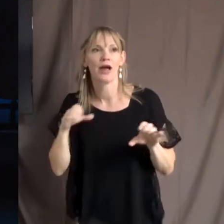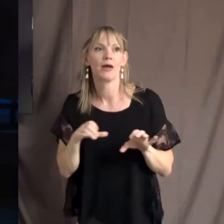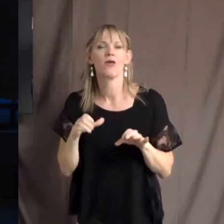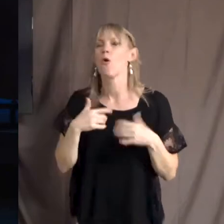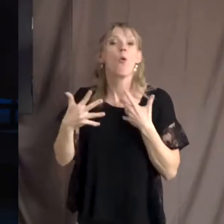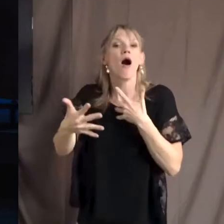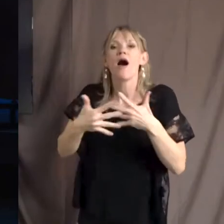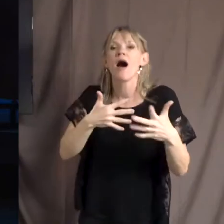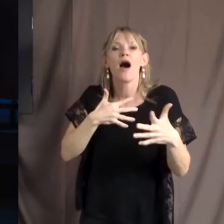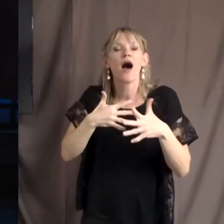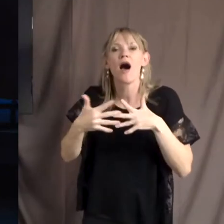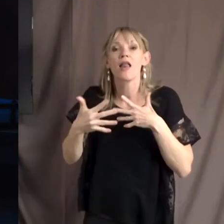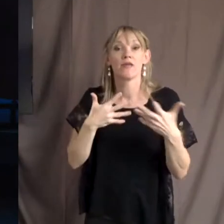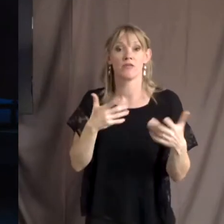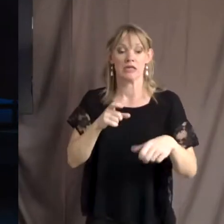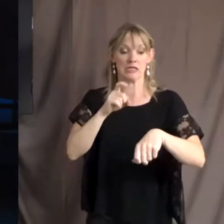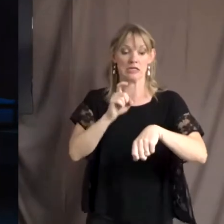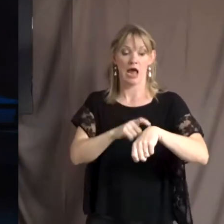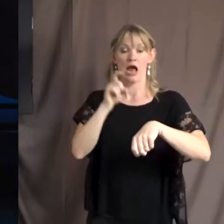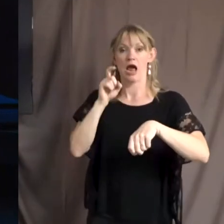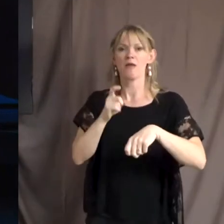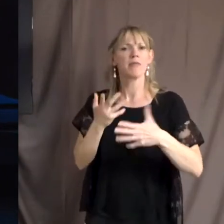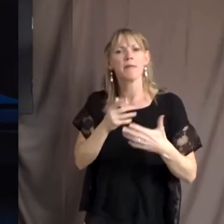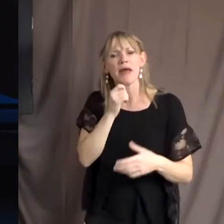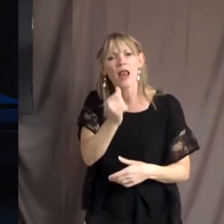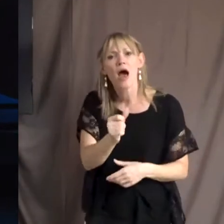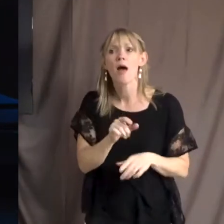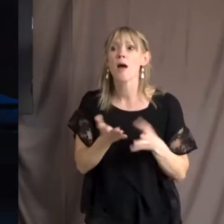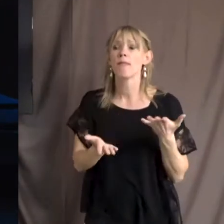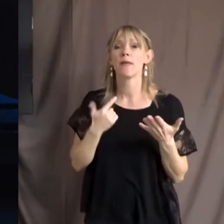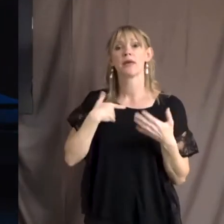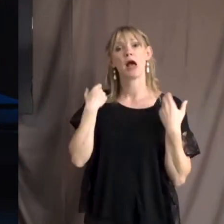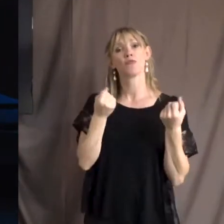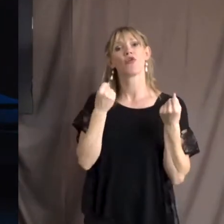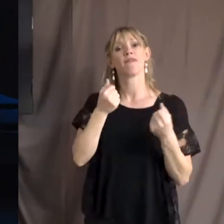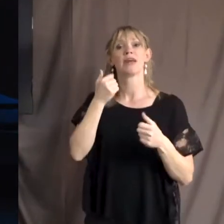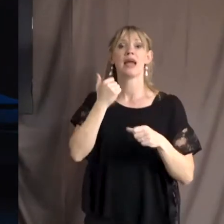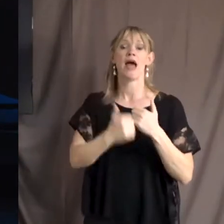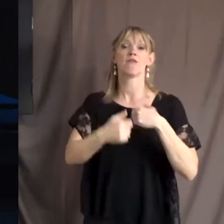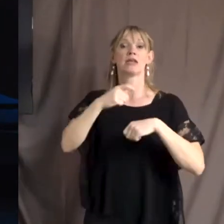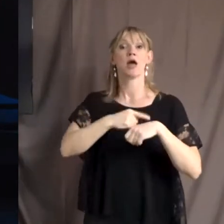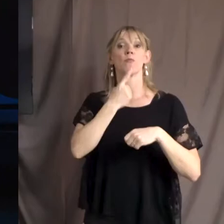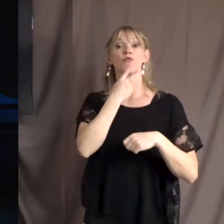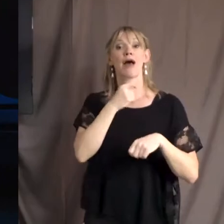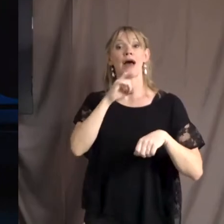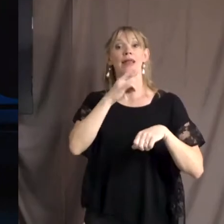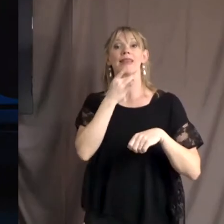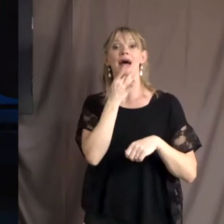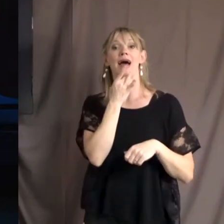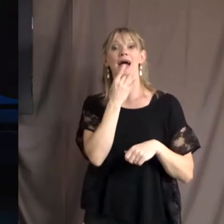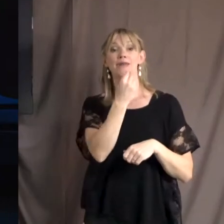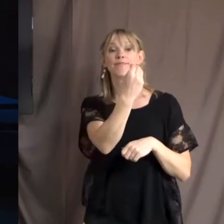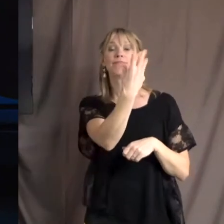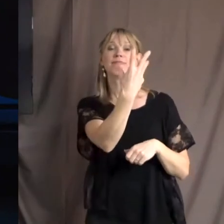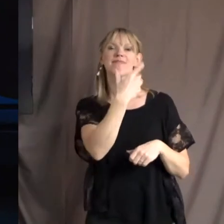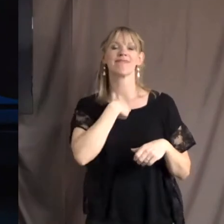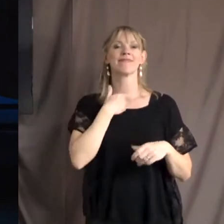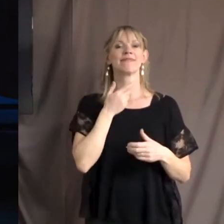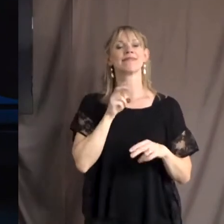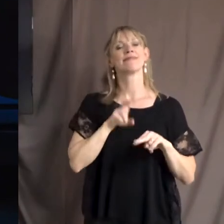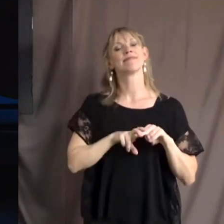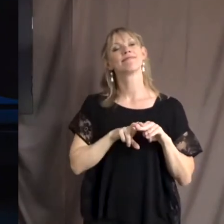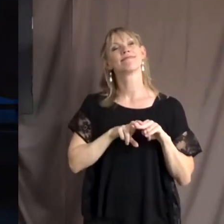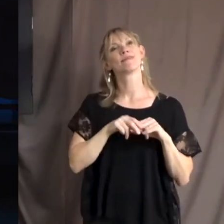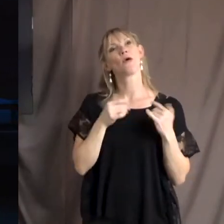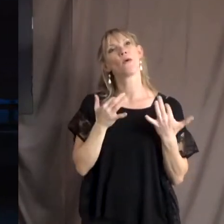be. And it may not be a timer on a device. Maybe it's I'm driving around and every time I come to a red light, I sit there and wait for the light to